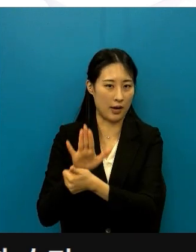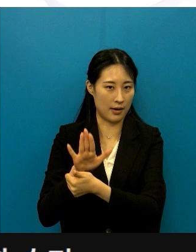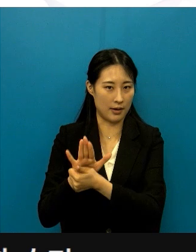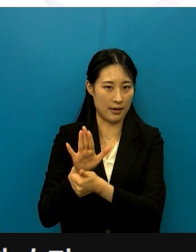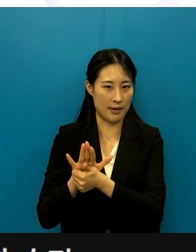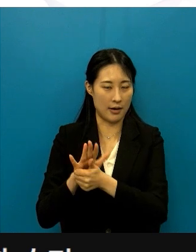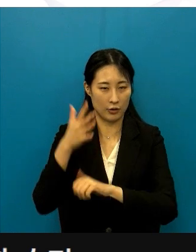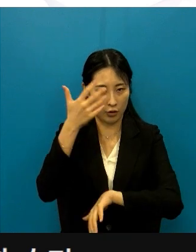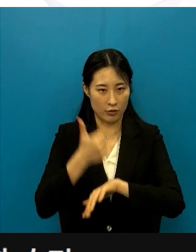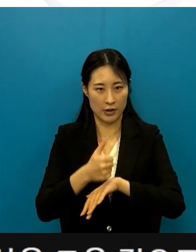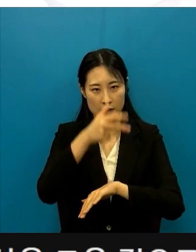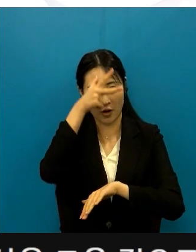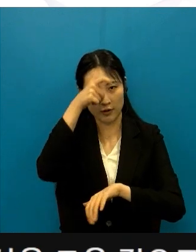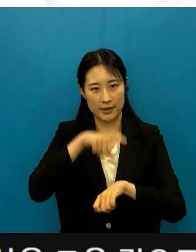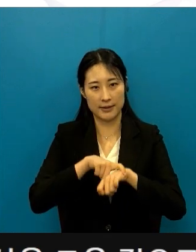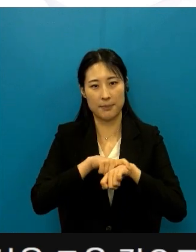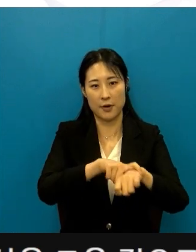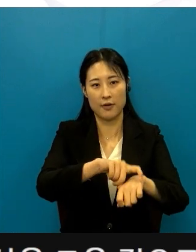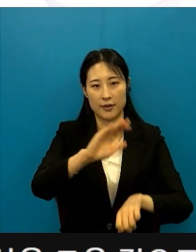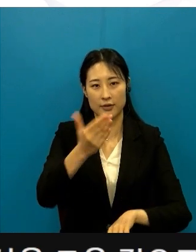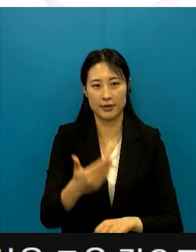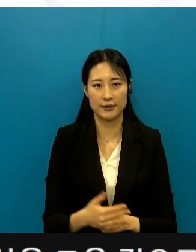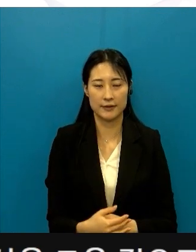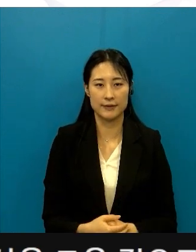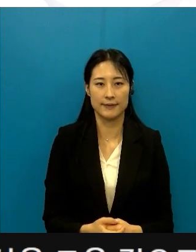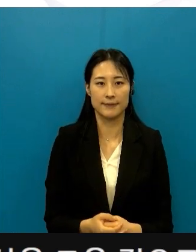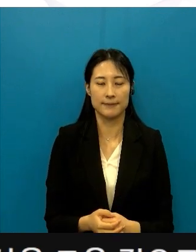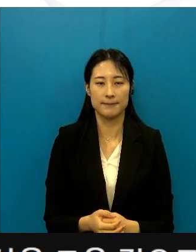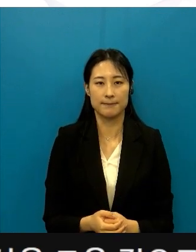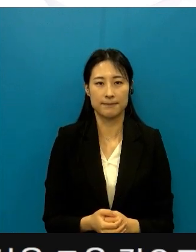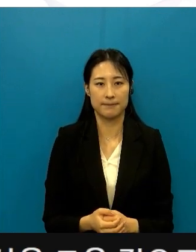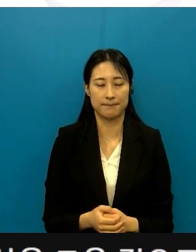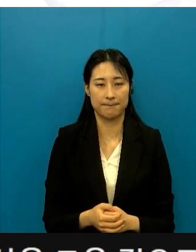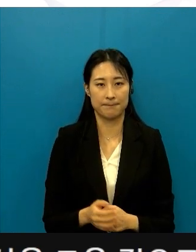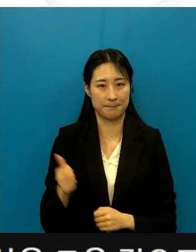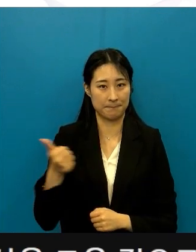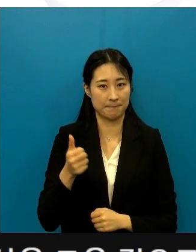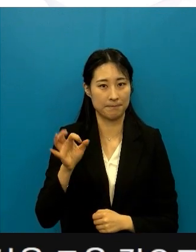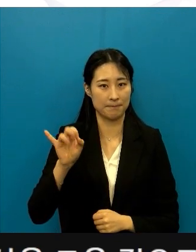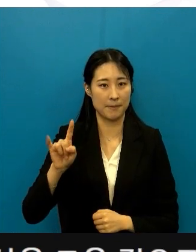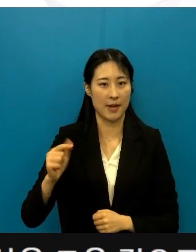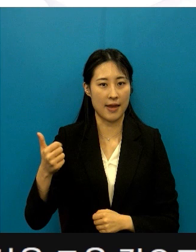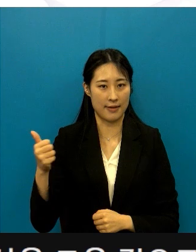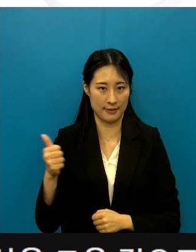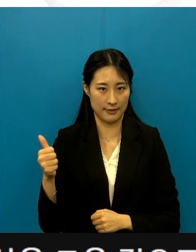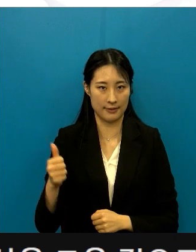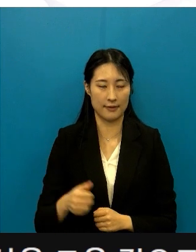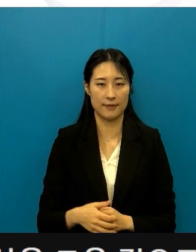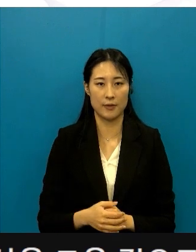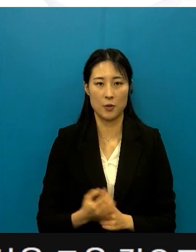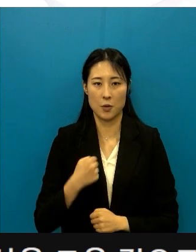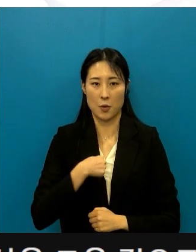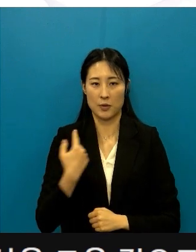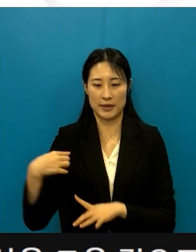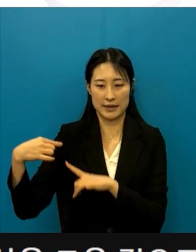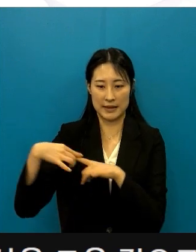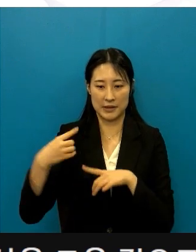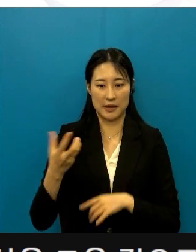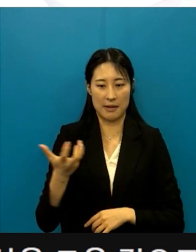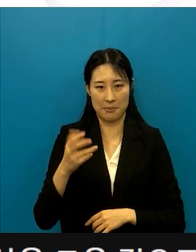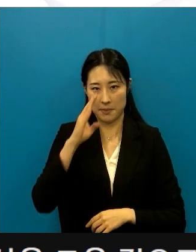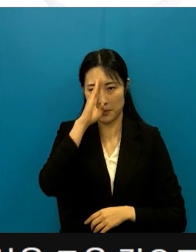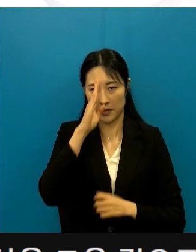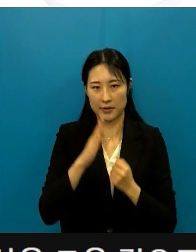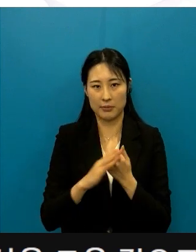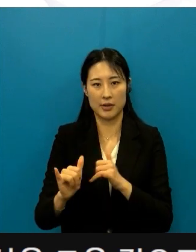of his physical conditions, but the scene of suicide led